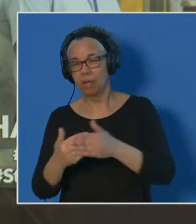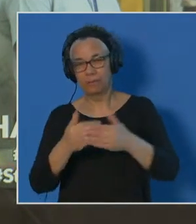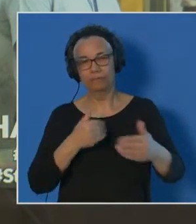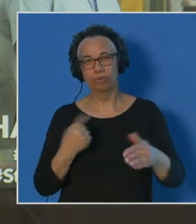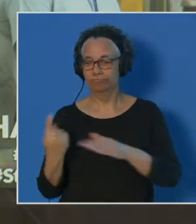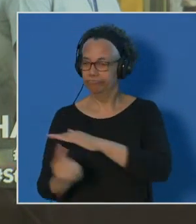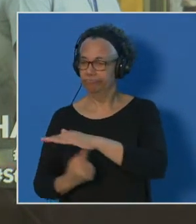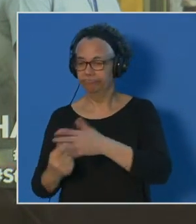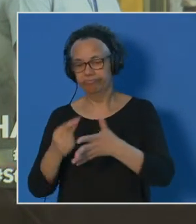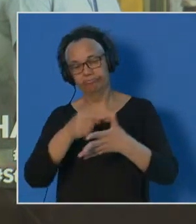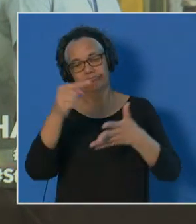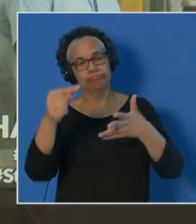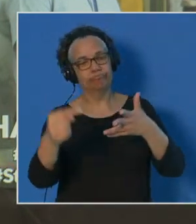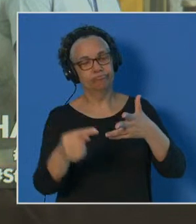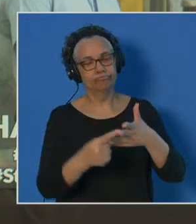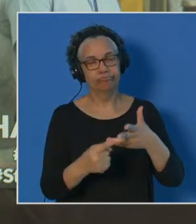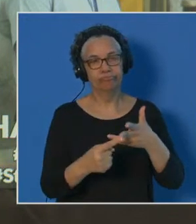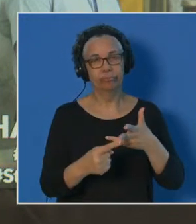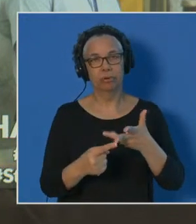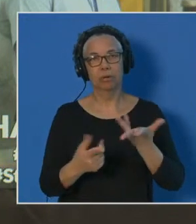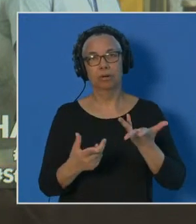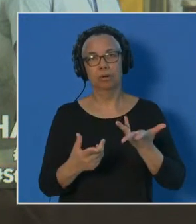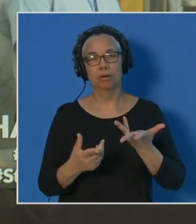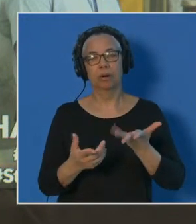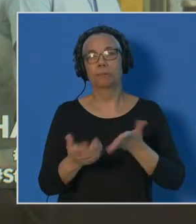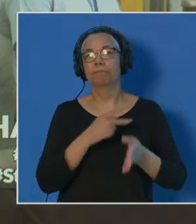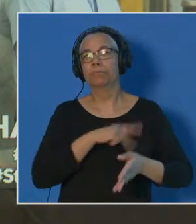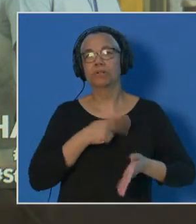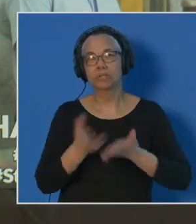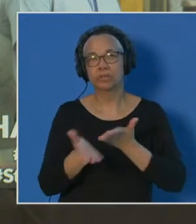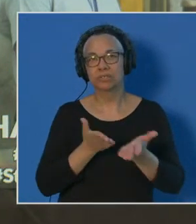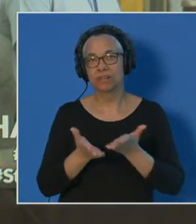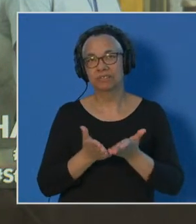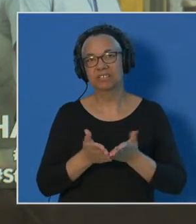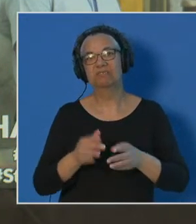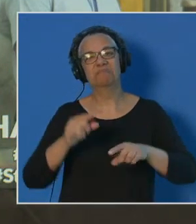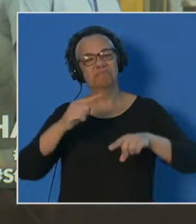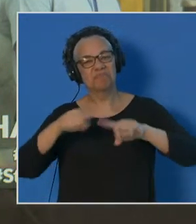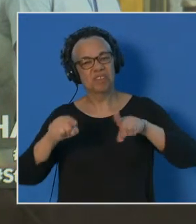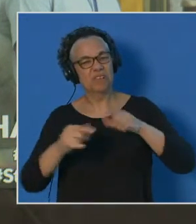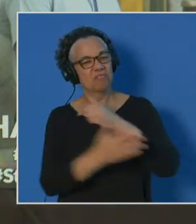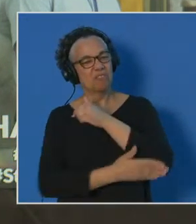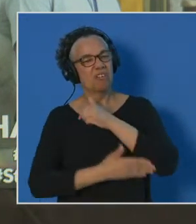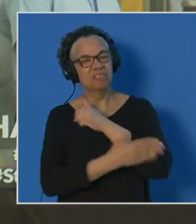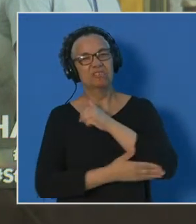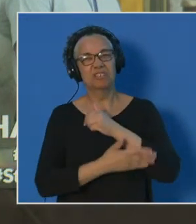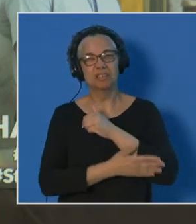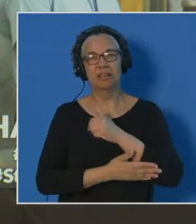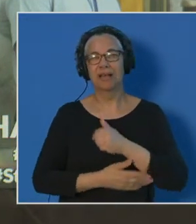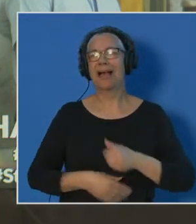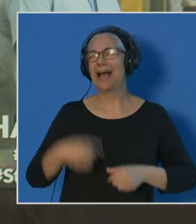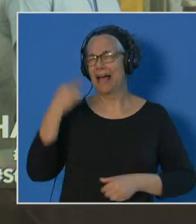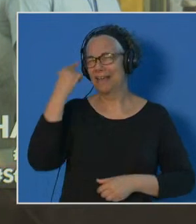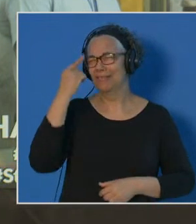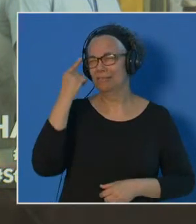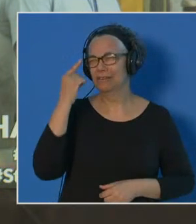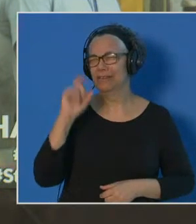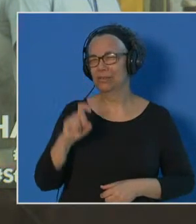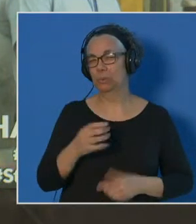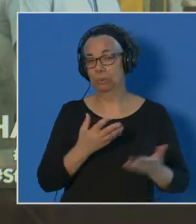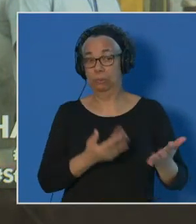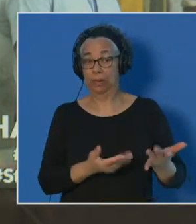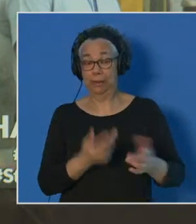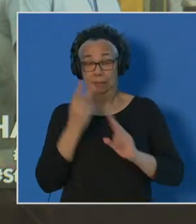up before, and other jurisdictions may have had those. So I think we're going to have to adopt a wait and see